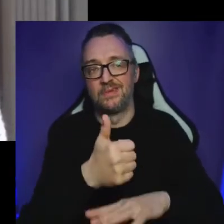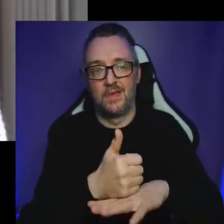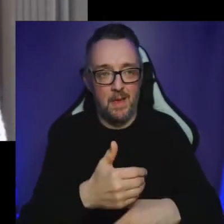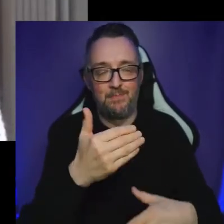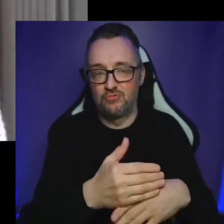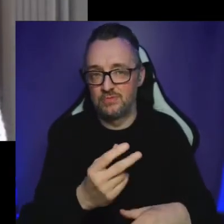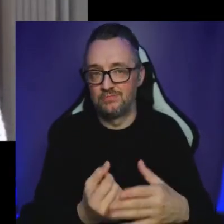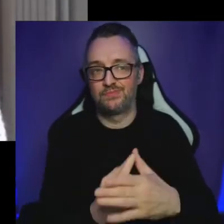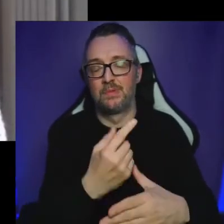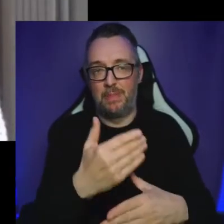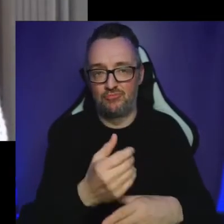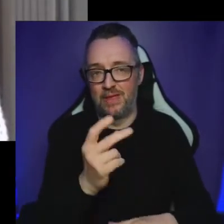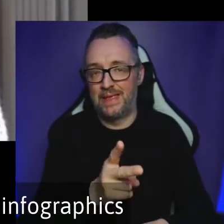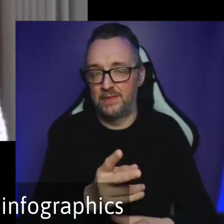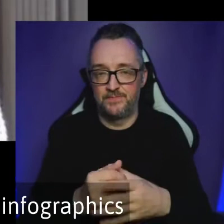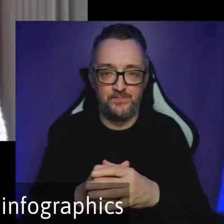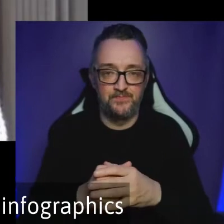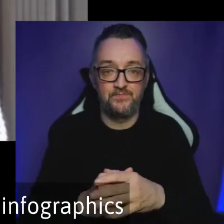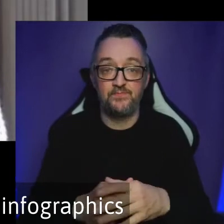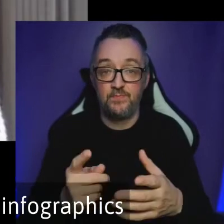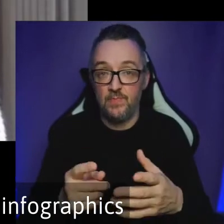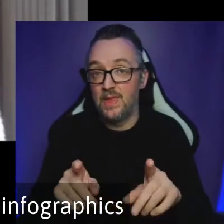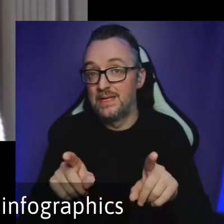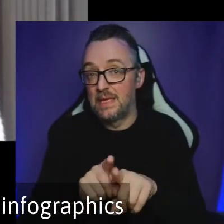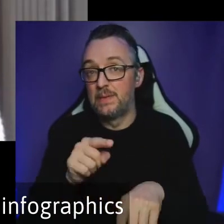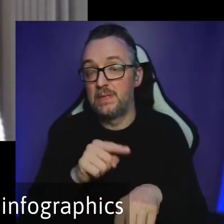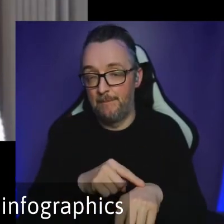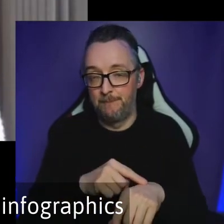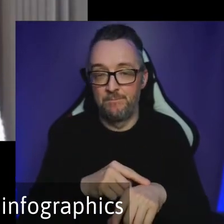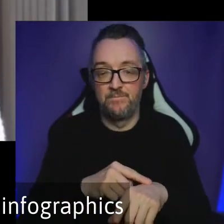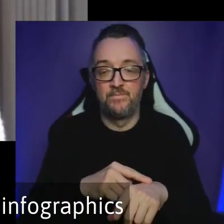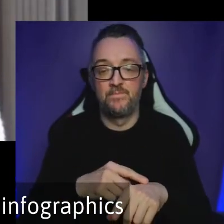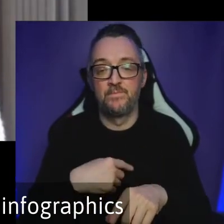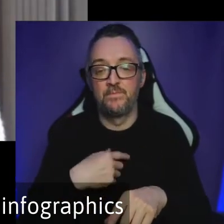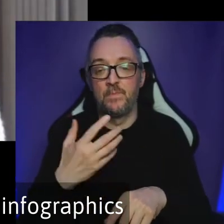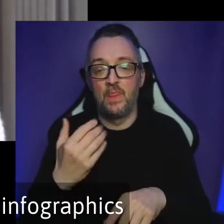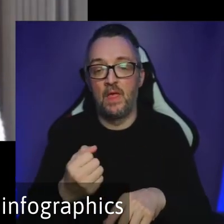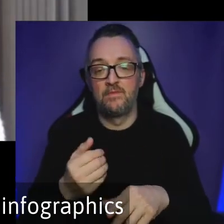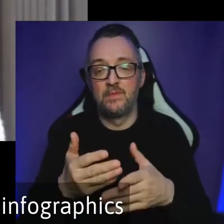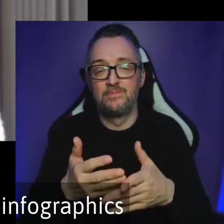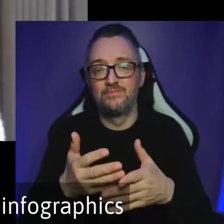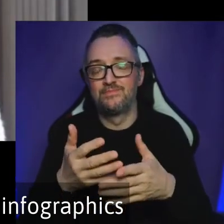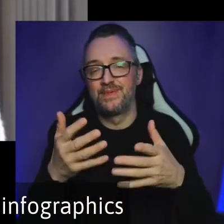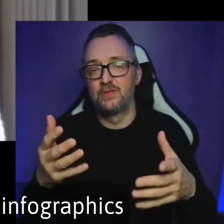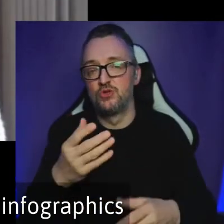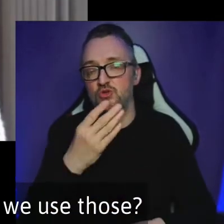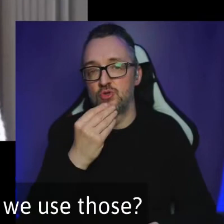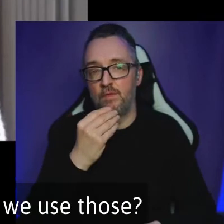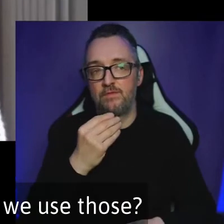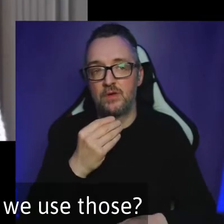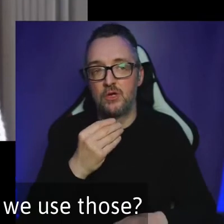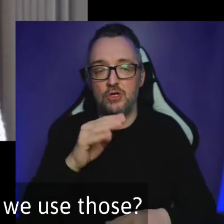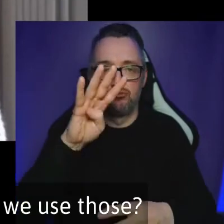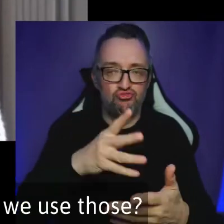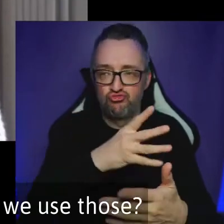of creating those barriers. And similarly, we've got a huge use of charts and infographics, and I